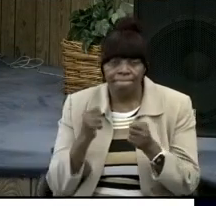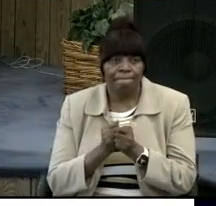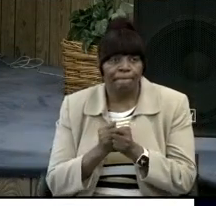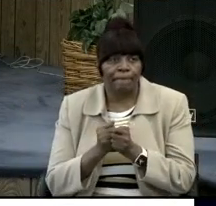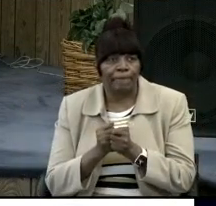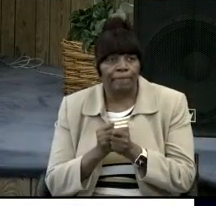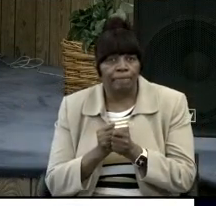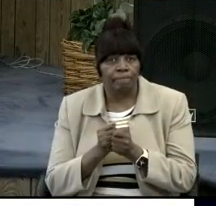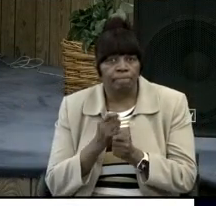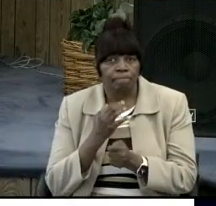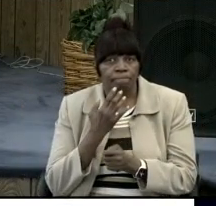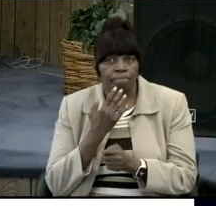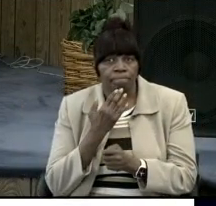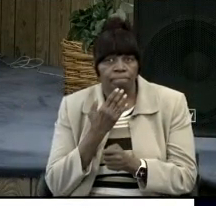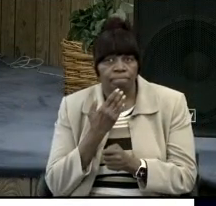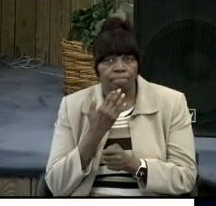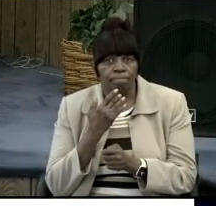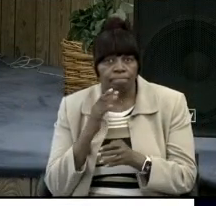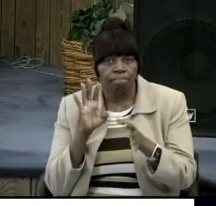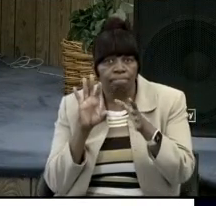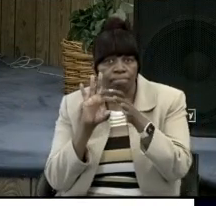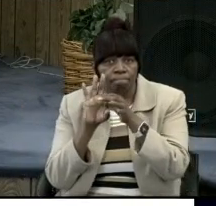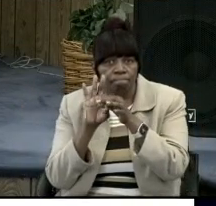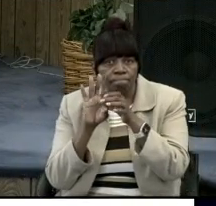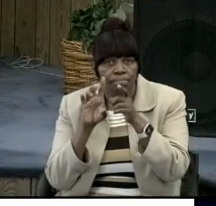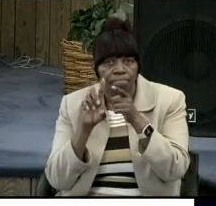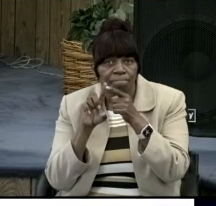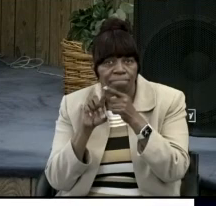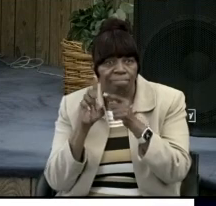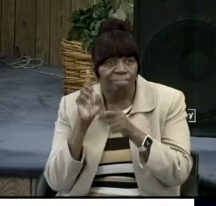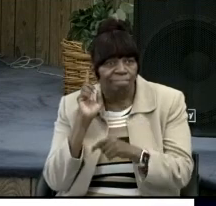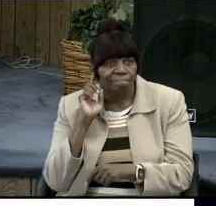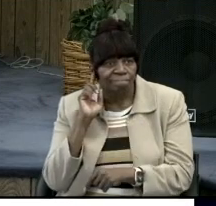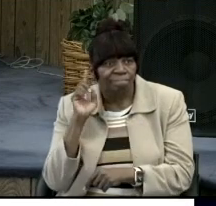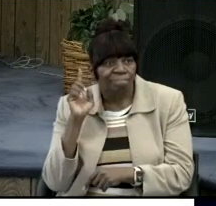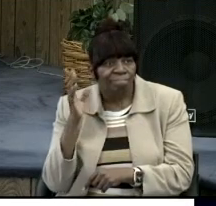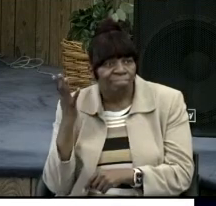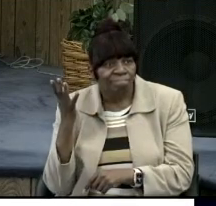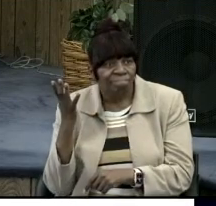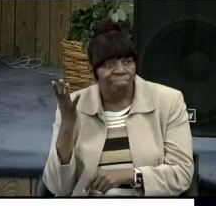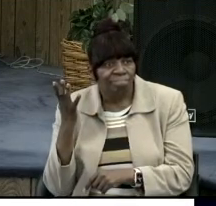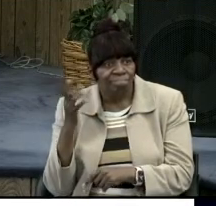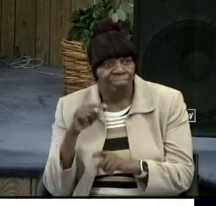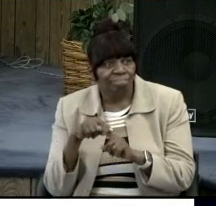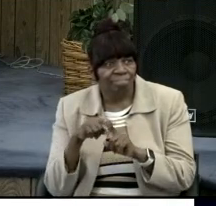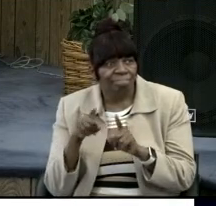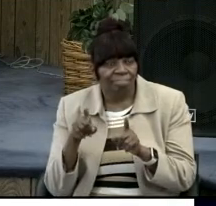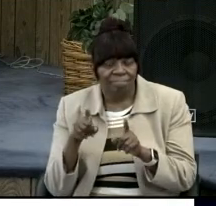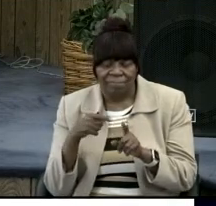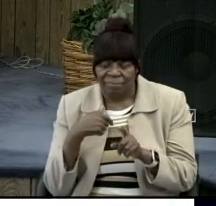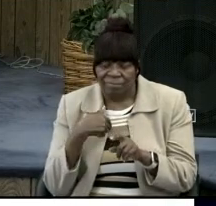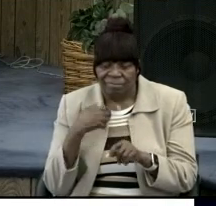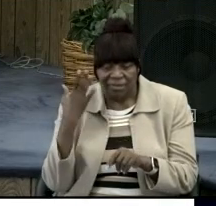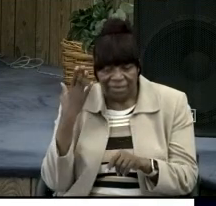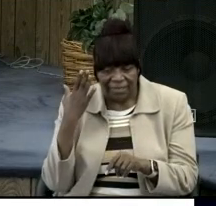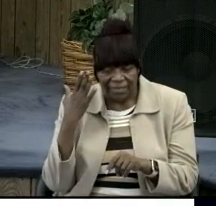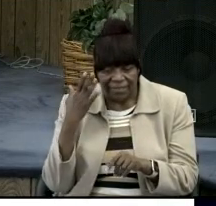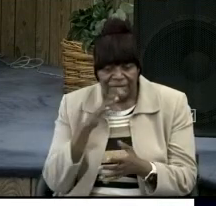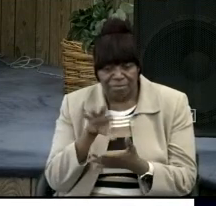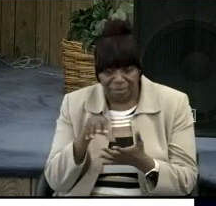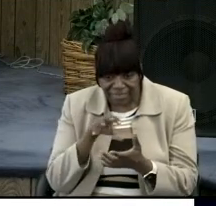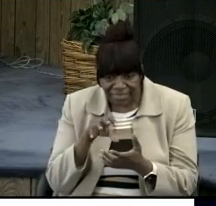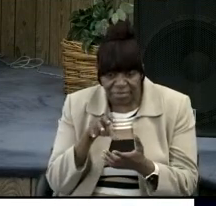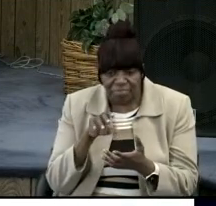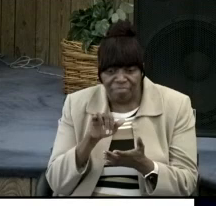There's colors attached to sound. Now, I don't have time to get all into that today. And quite frankly, I think I would mess it up